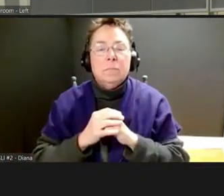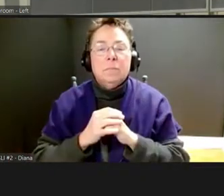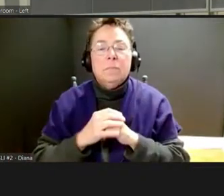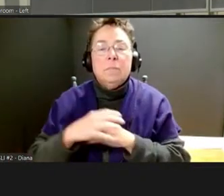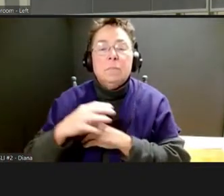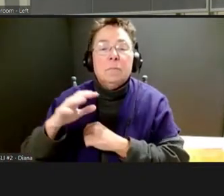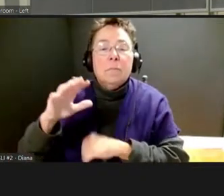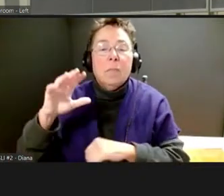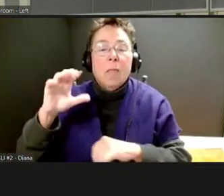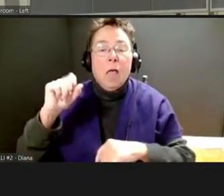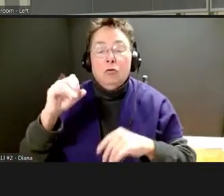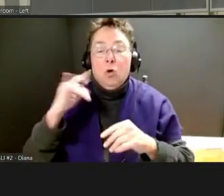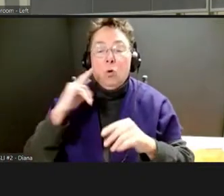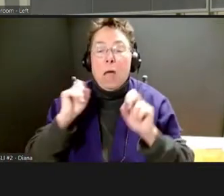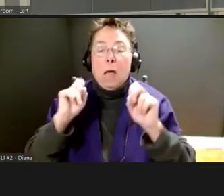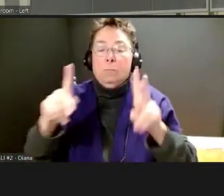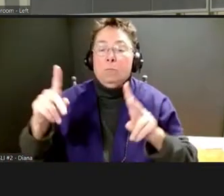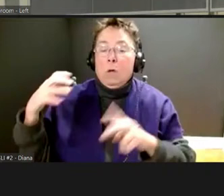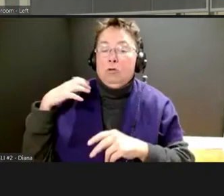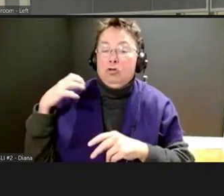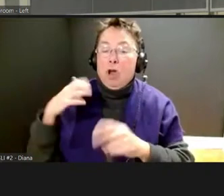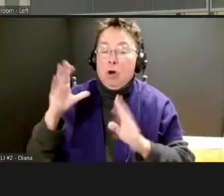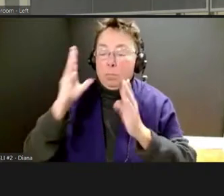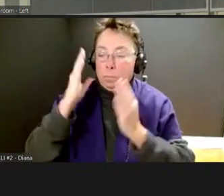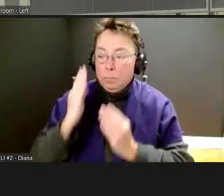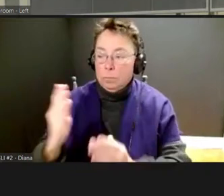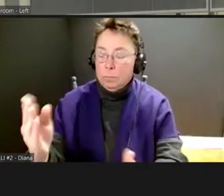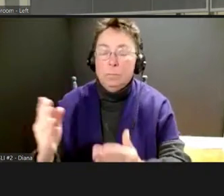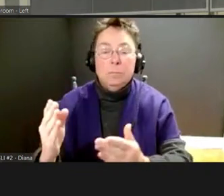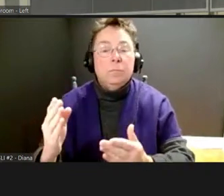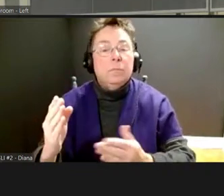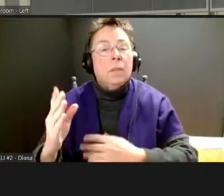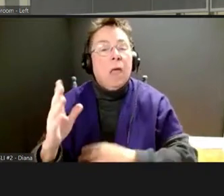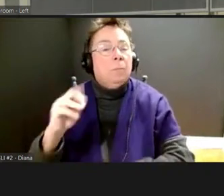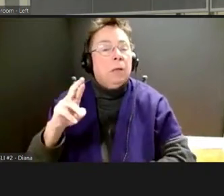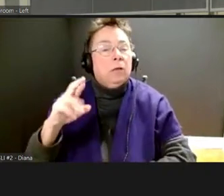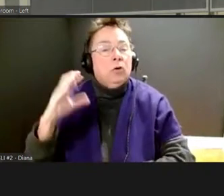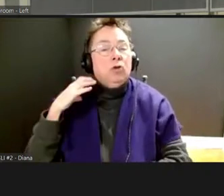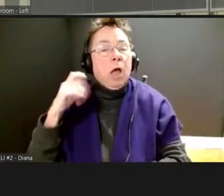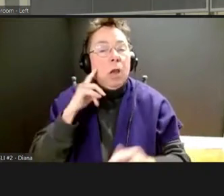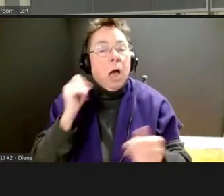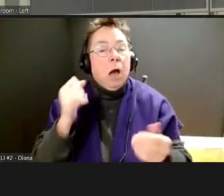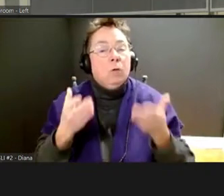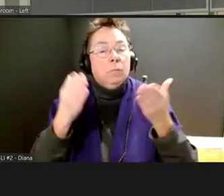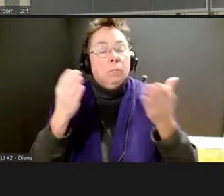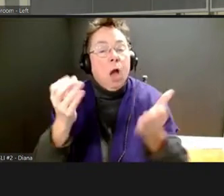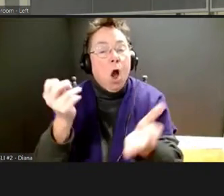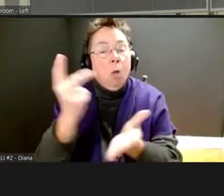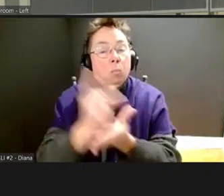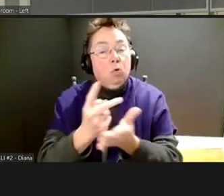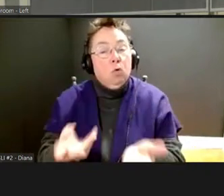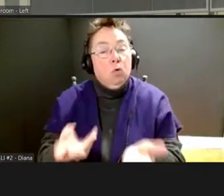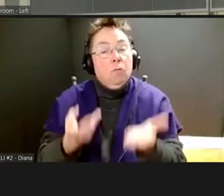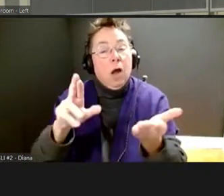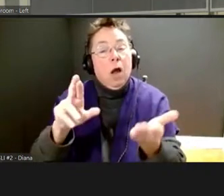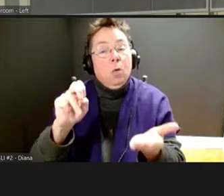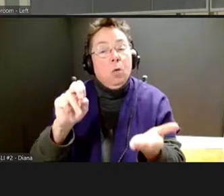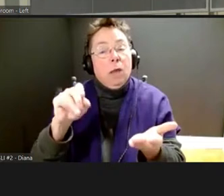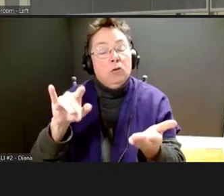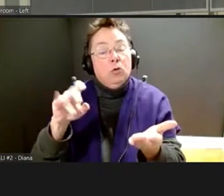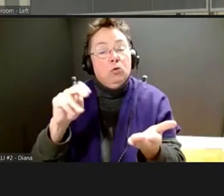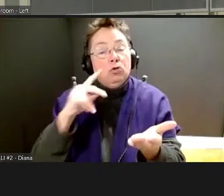So I turn it back to you, Chairman. Thank you. Now, I'd like to entertain a motion to approve the resolution of